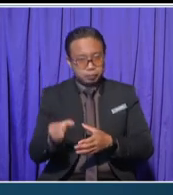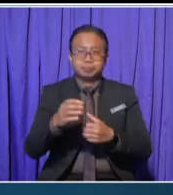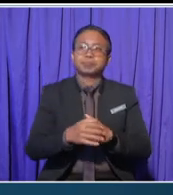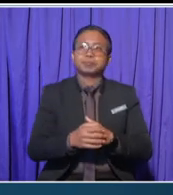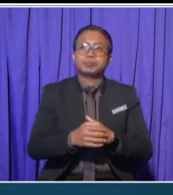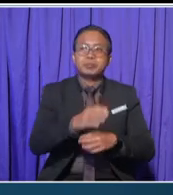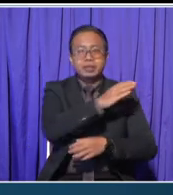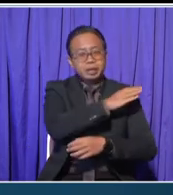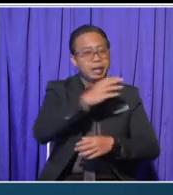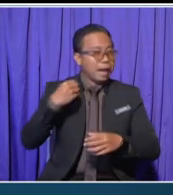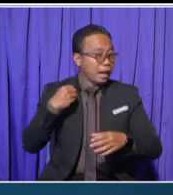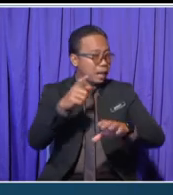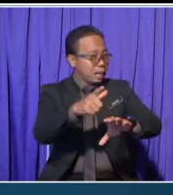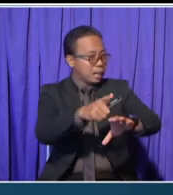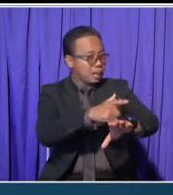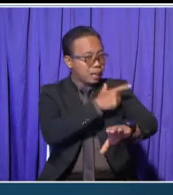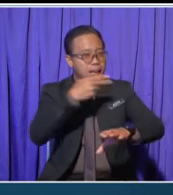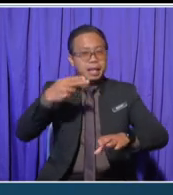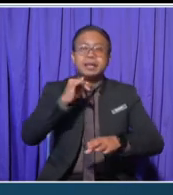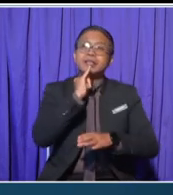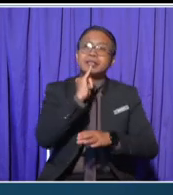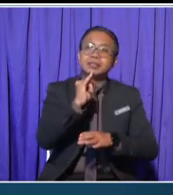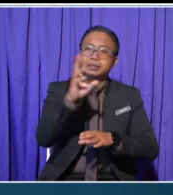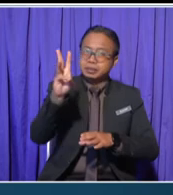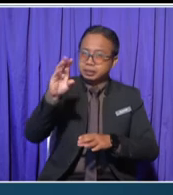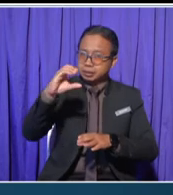and the length is 6 centimeter.